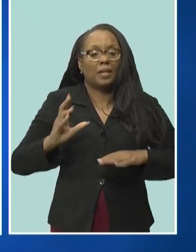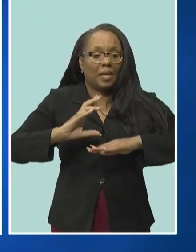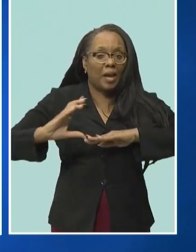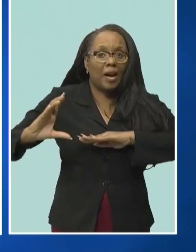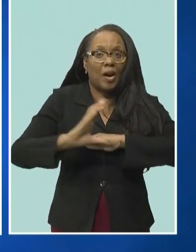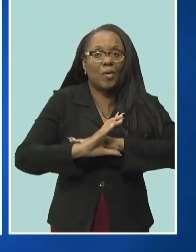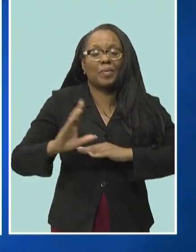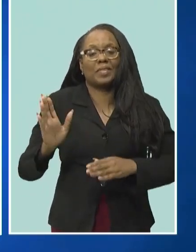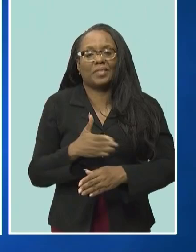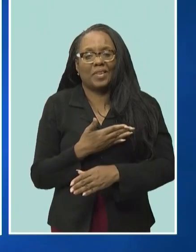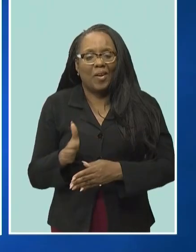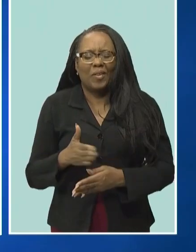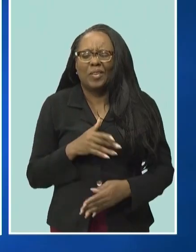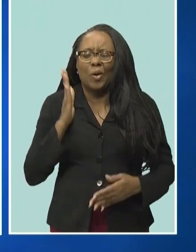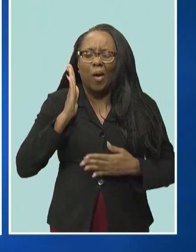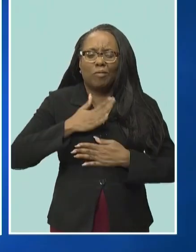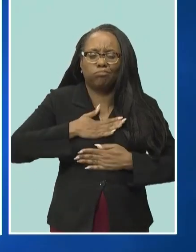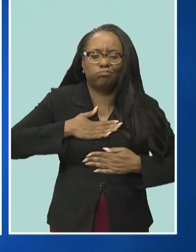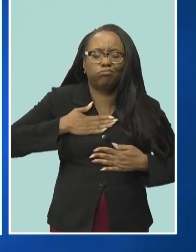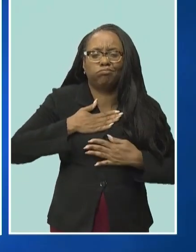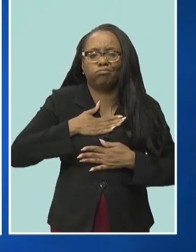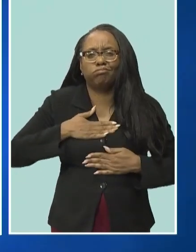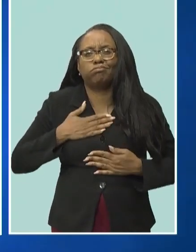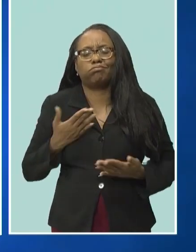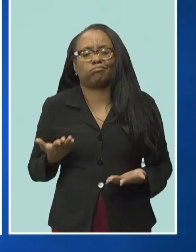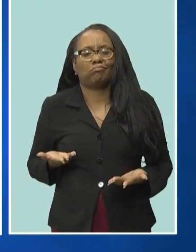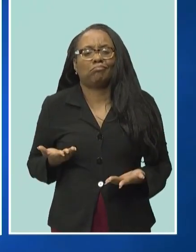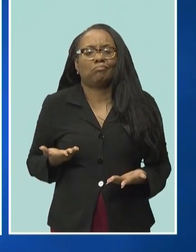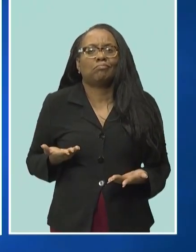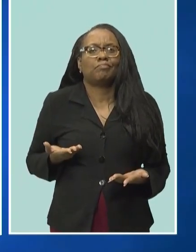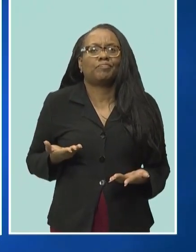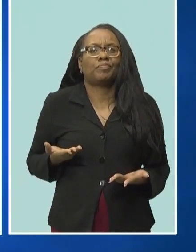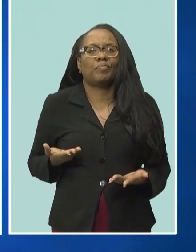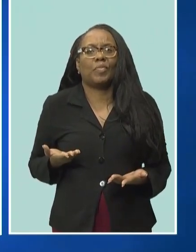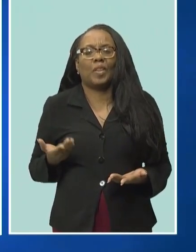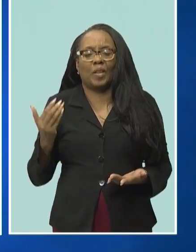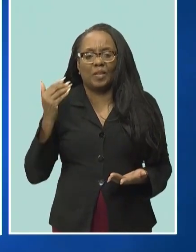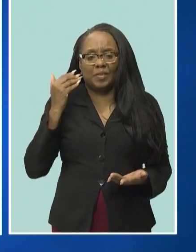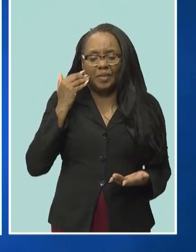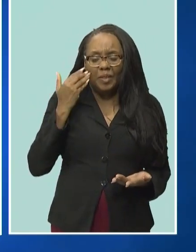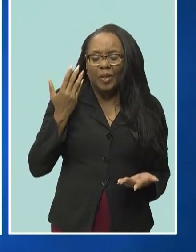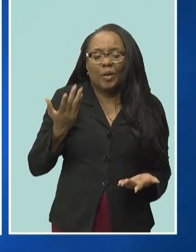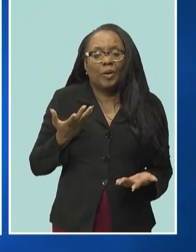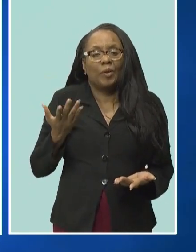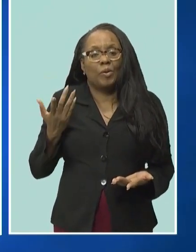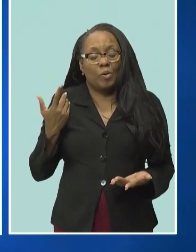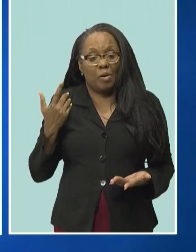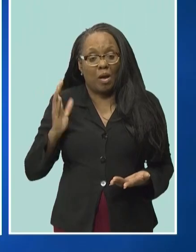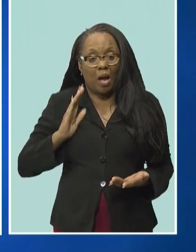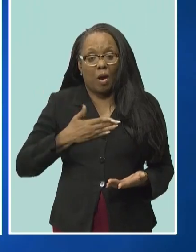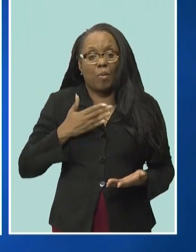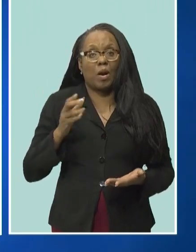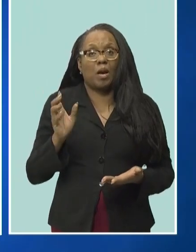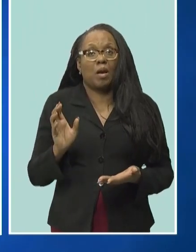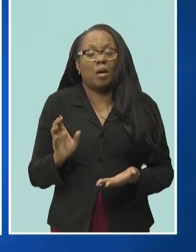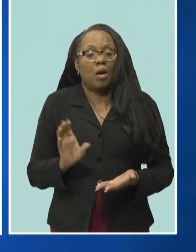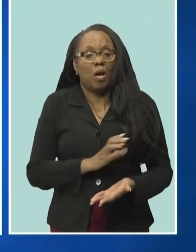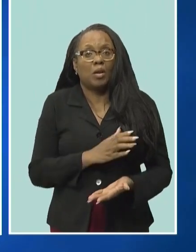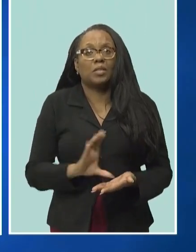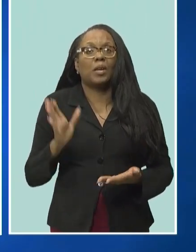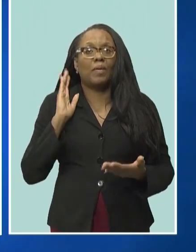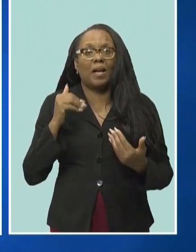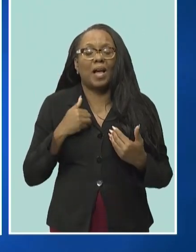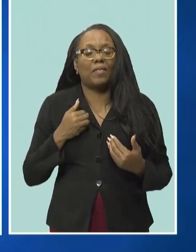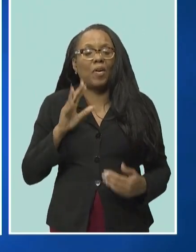pieces, which I know persons will enjoy as well. And of course, a Sicilian concert will not be a Sicilian concert without the Bajan